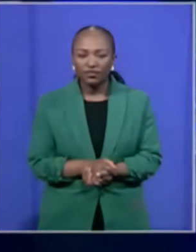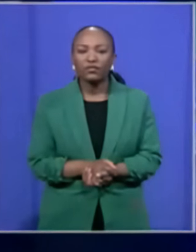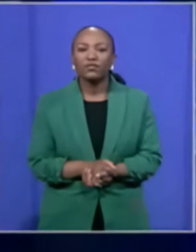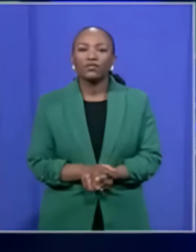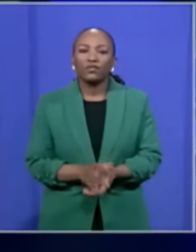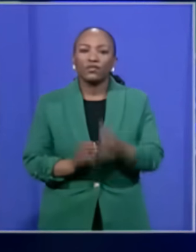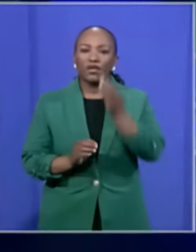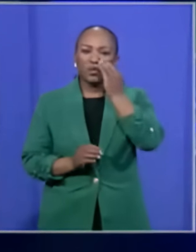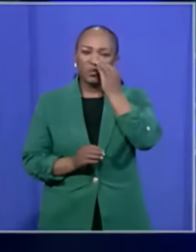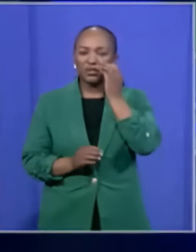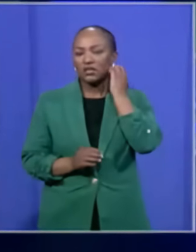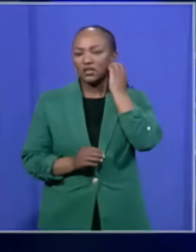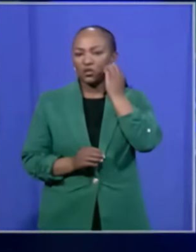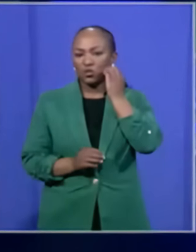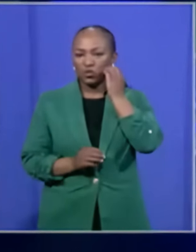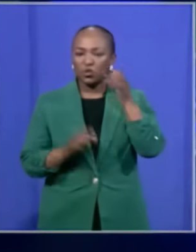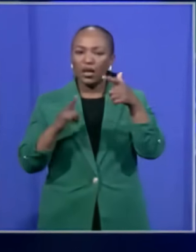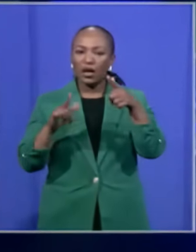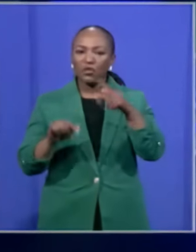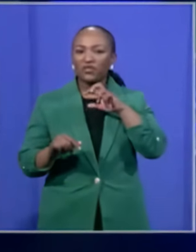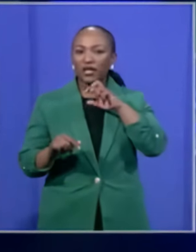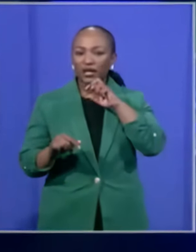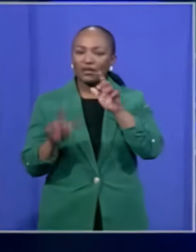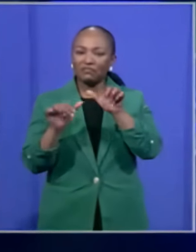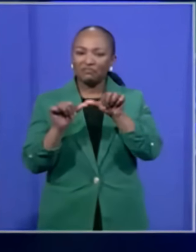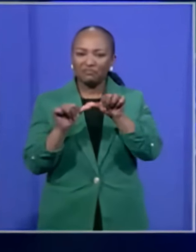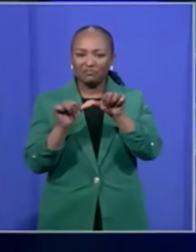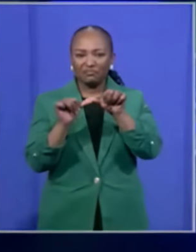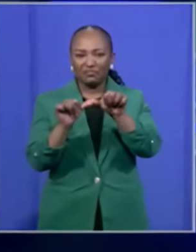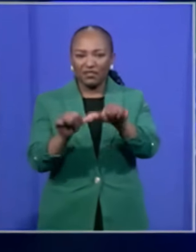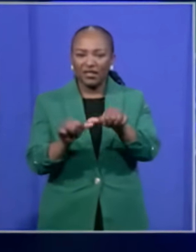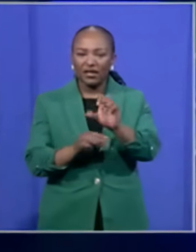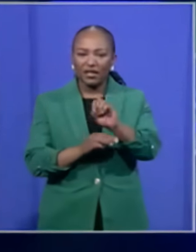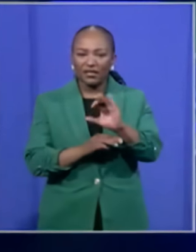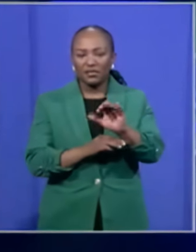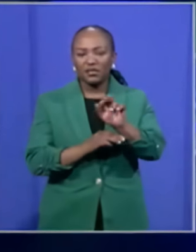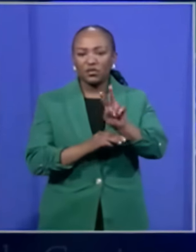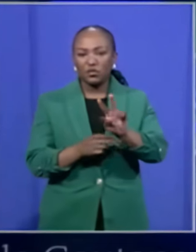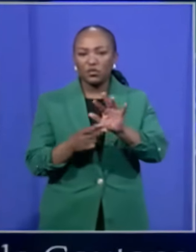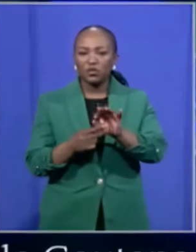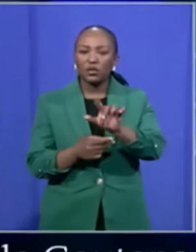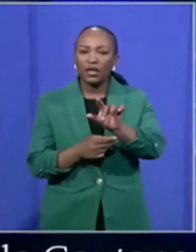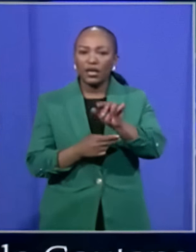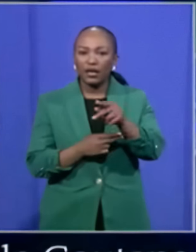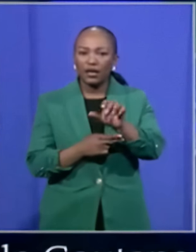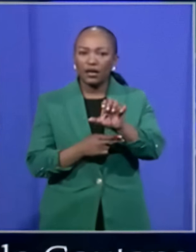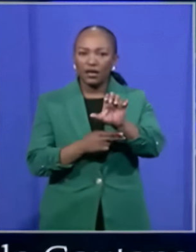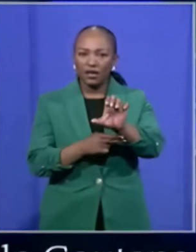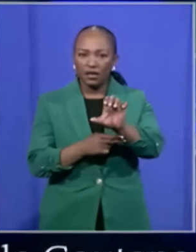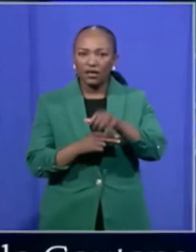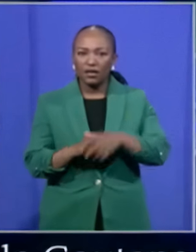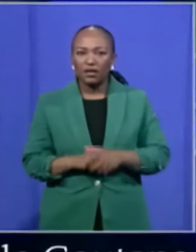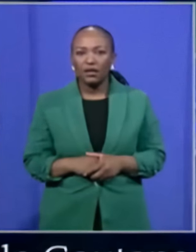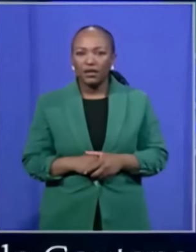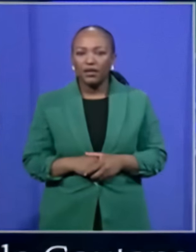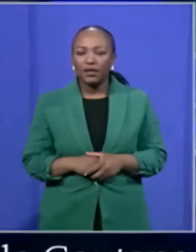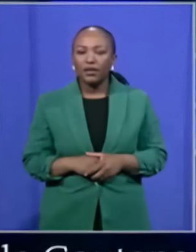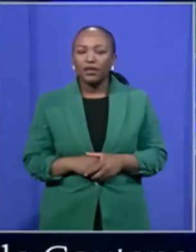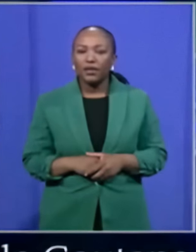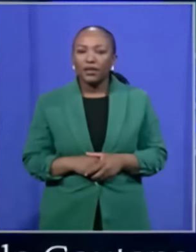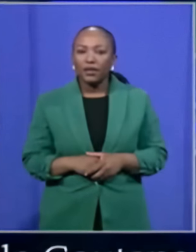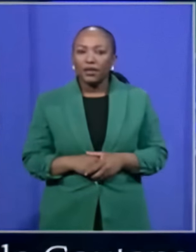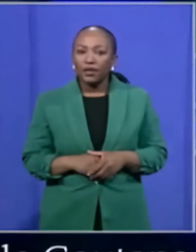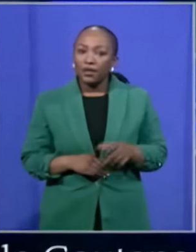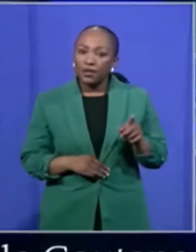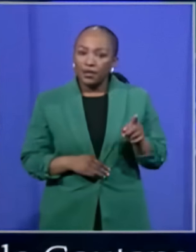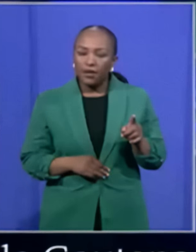Ditaba ka puo ya marena ya Sesotho di tswela pele ho SABC 2 le le hae. Setsi sa mafu a tshwaetsanang se